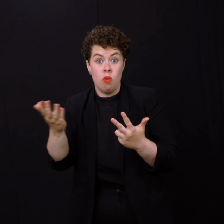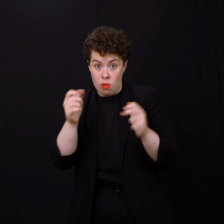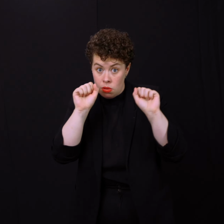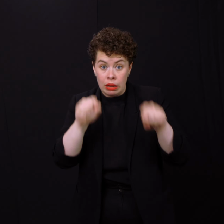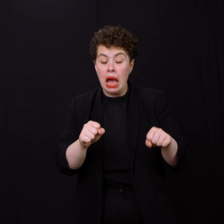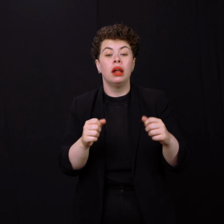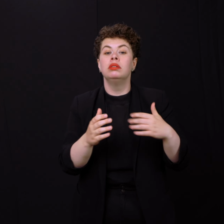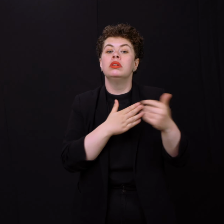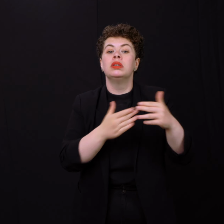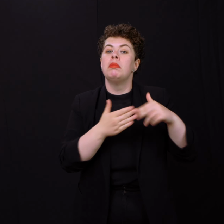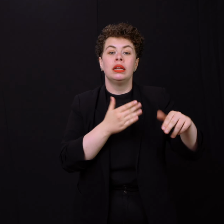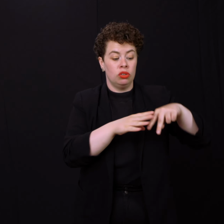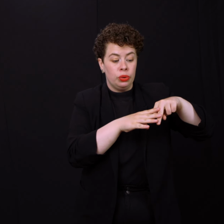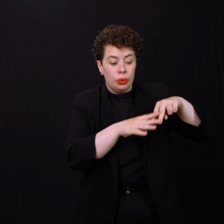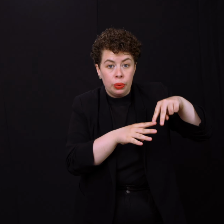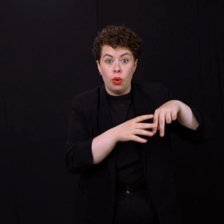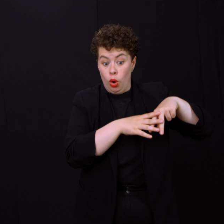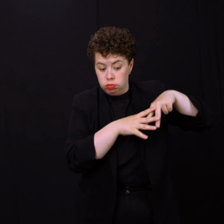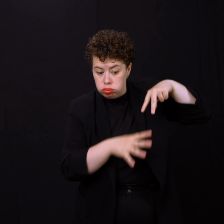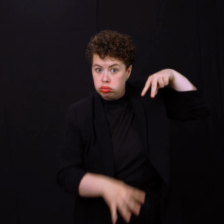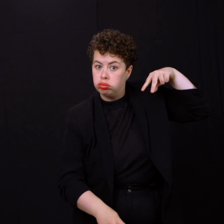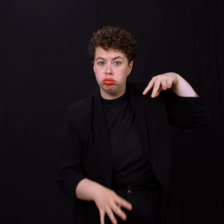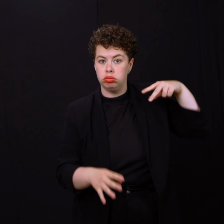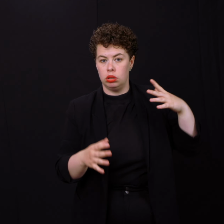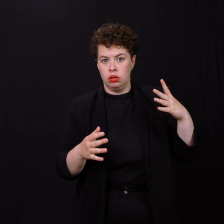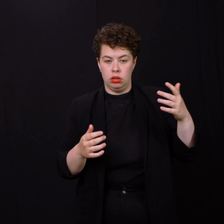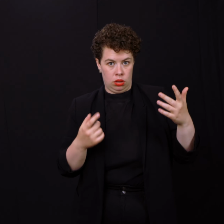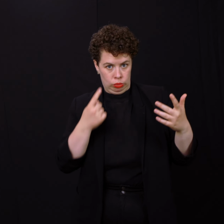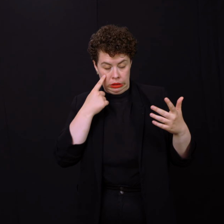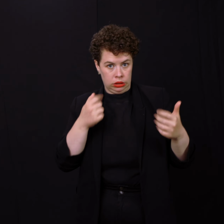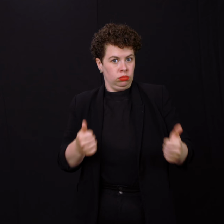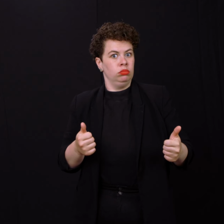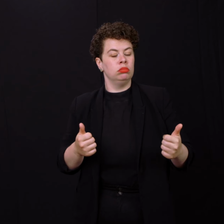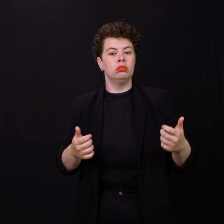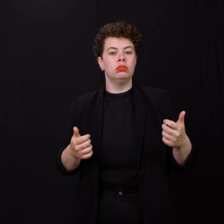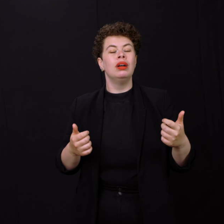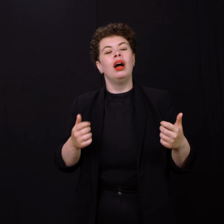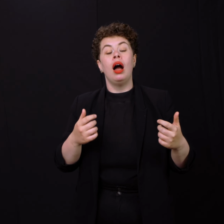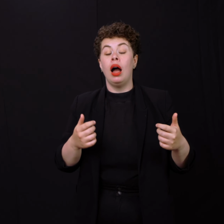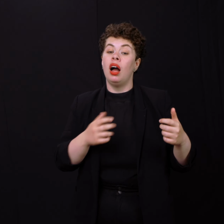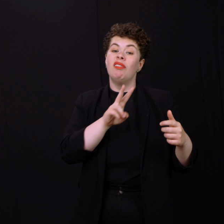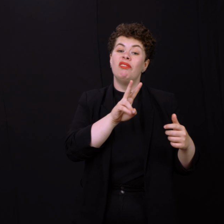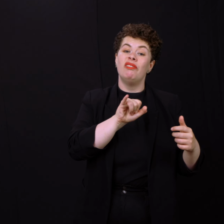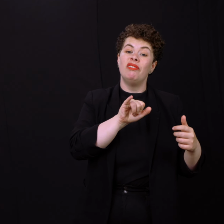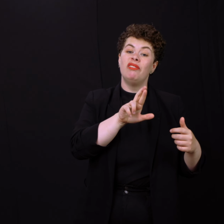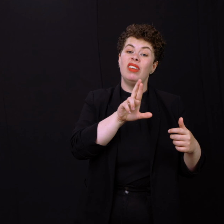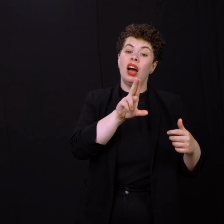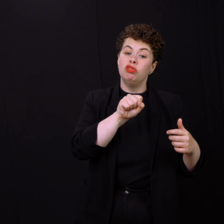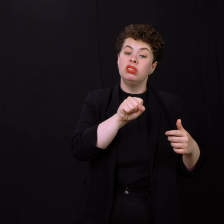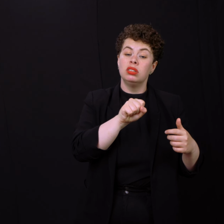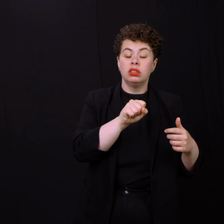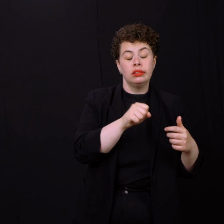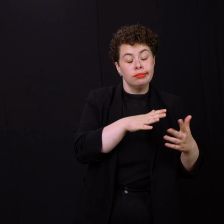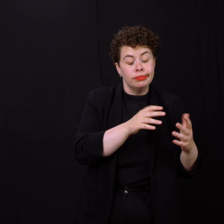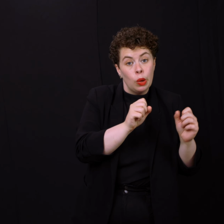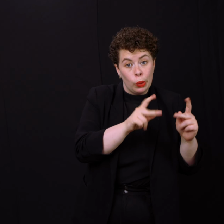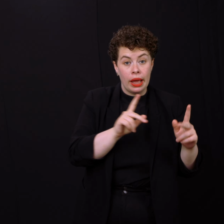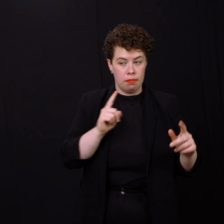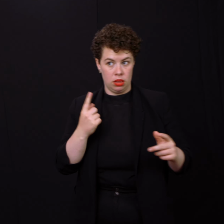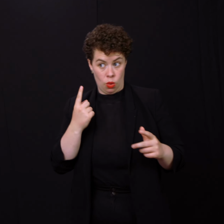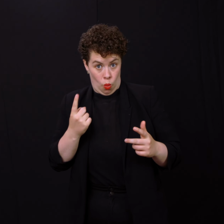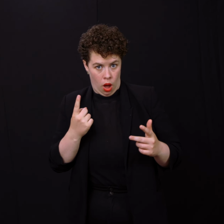large or small. And there are benefits over viral vectors. We know, for example, we have one approved retinal gene therapy available in the